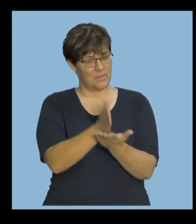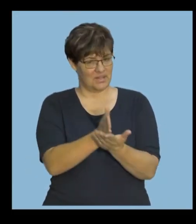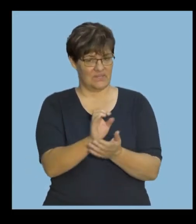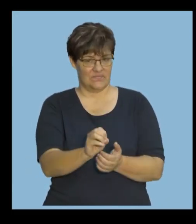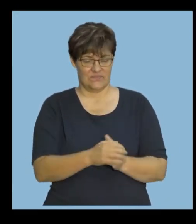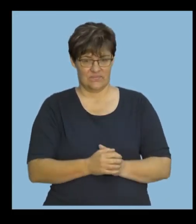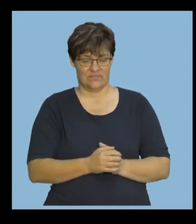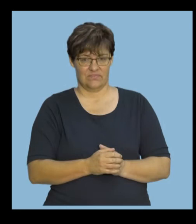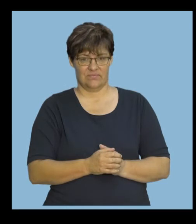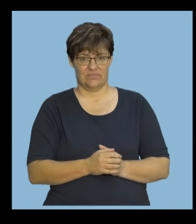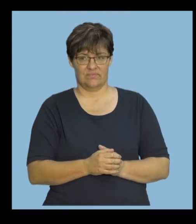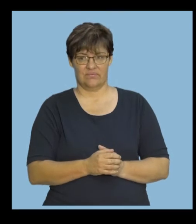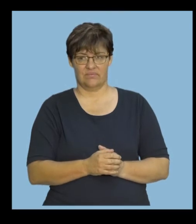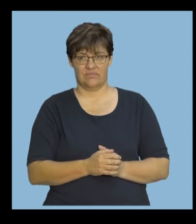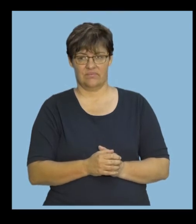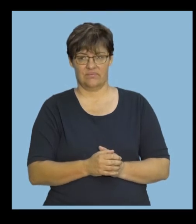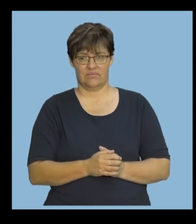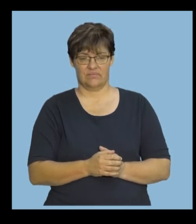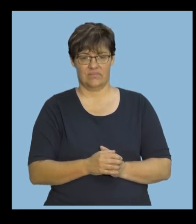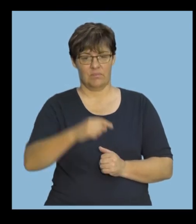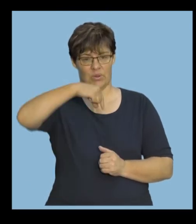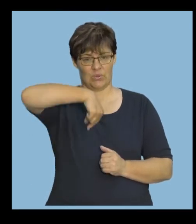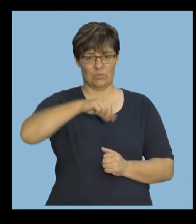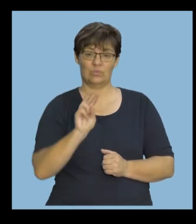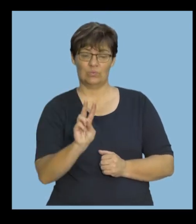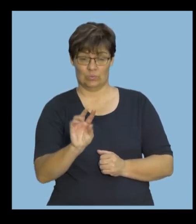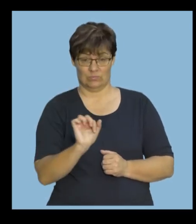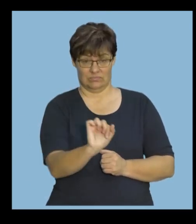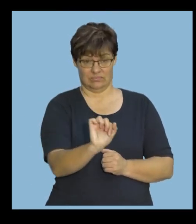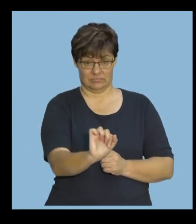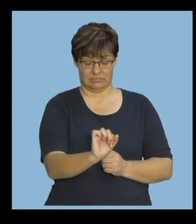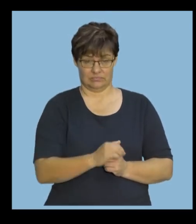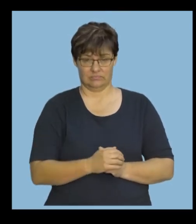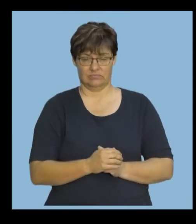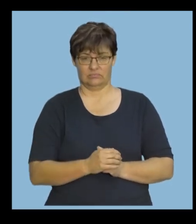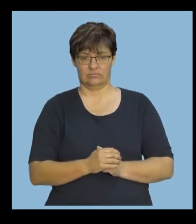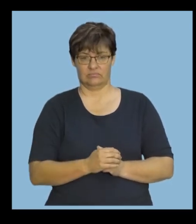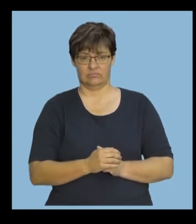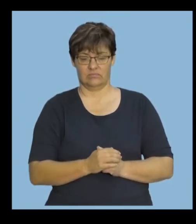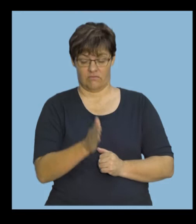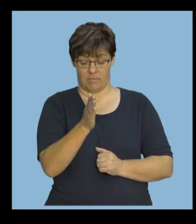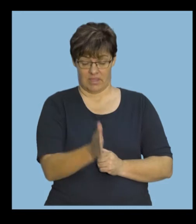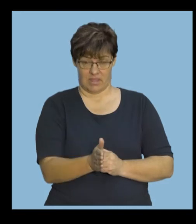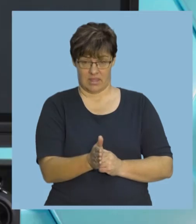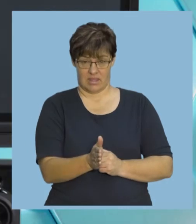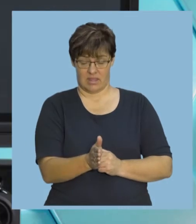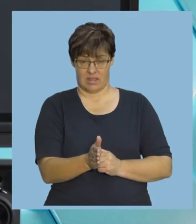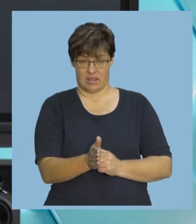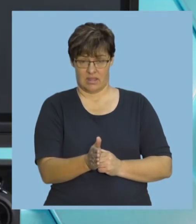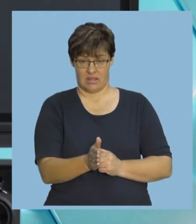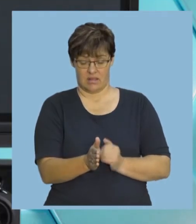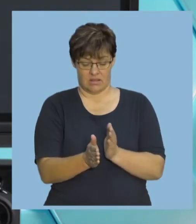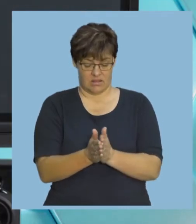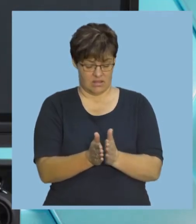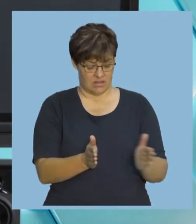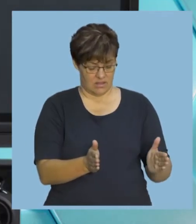one, which is our Q2. Then from the median to the minimum